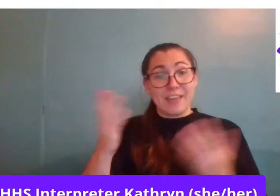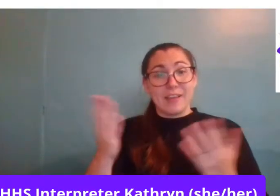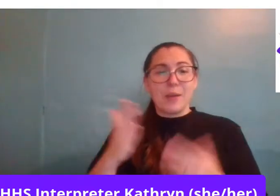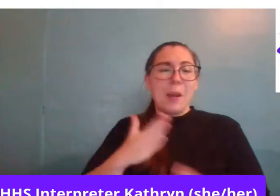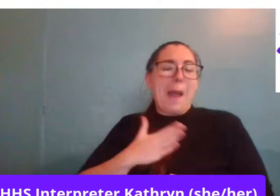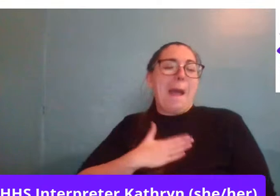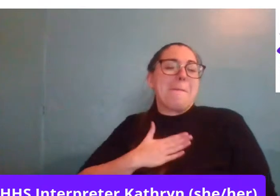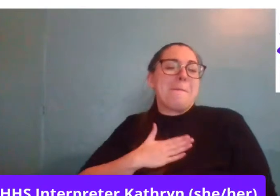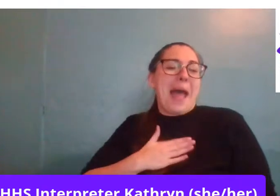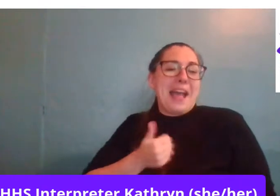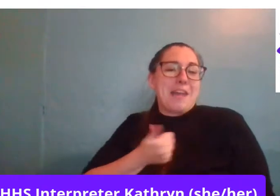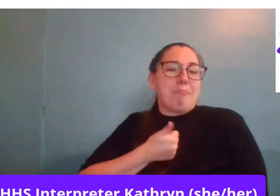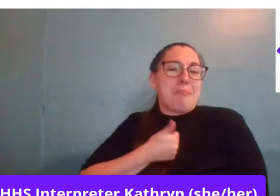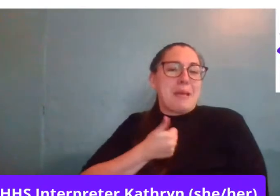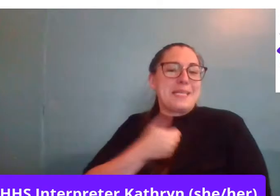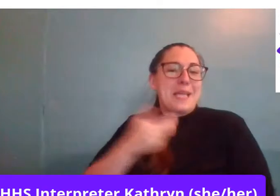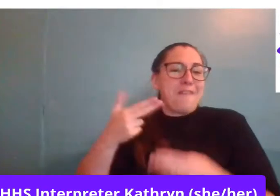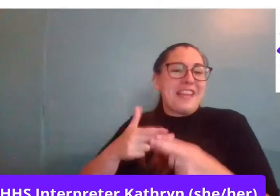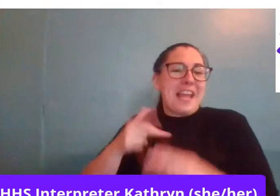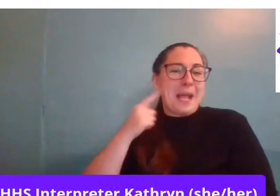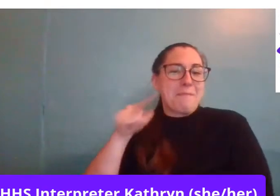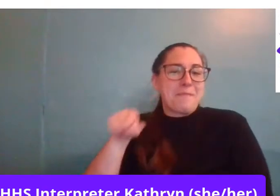him.